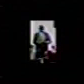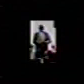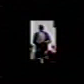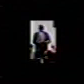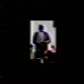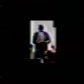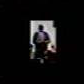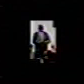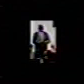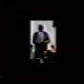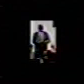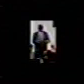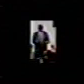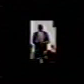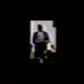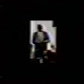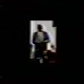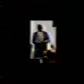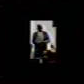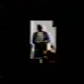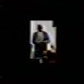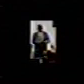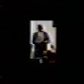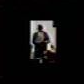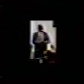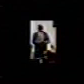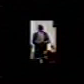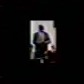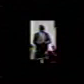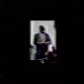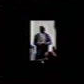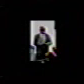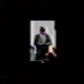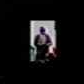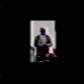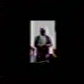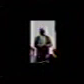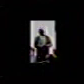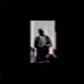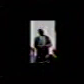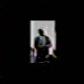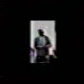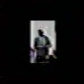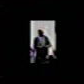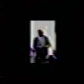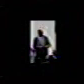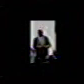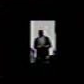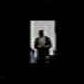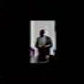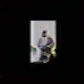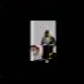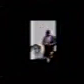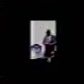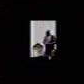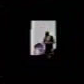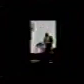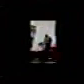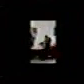poverty, everything that has come a reproach in your life, I command you, come out in Jesus' name.